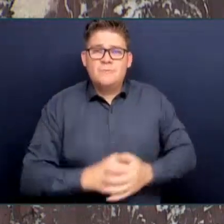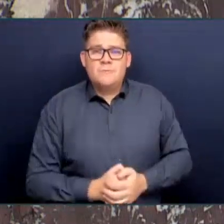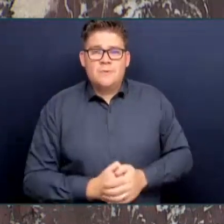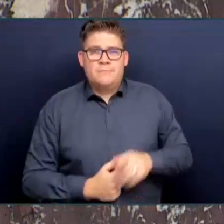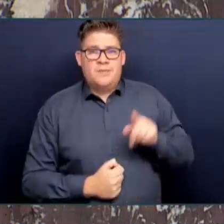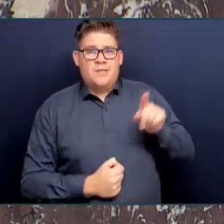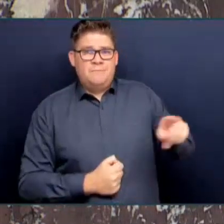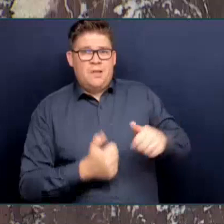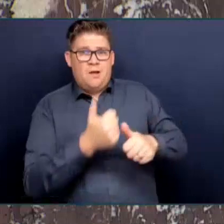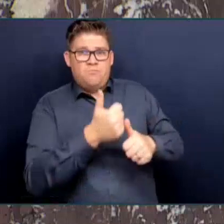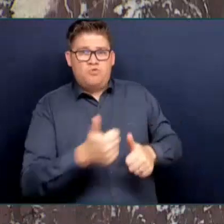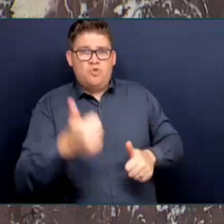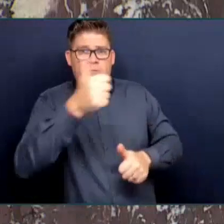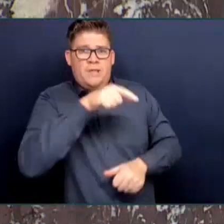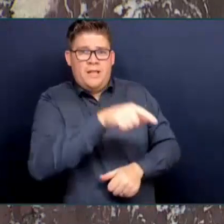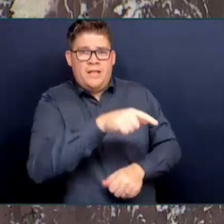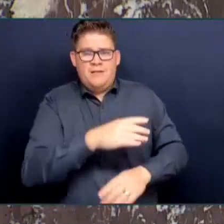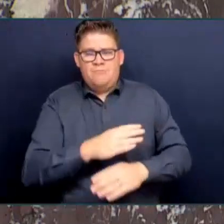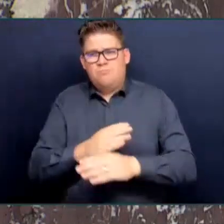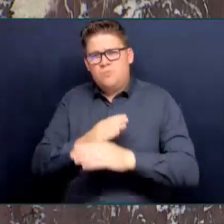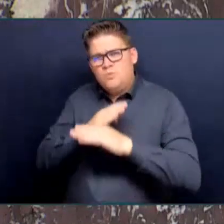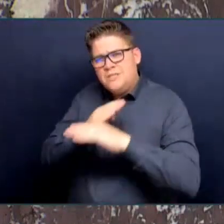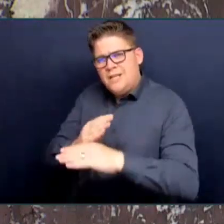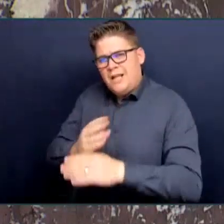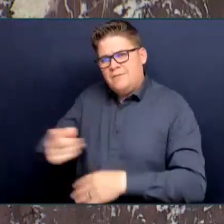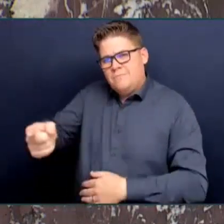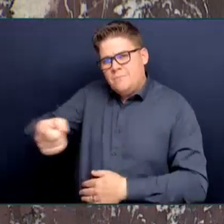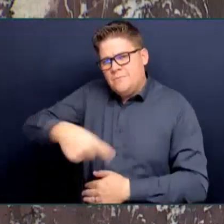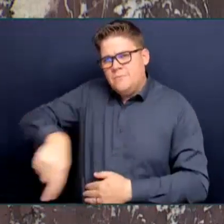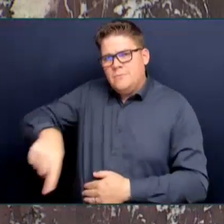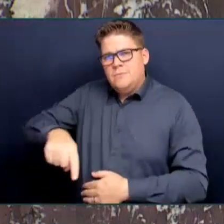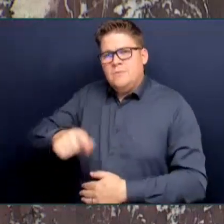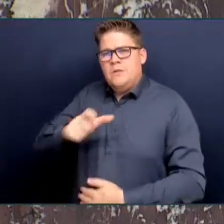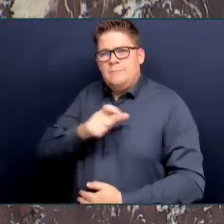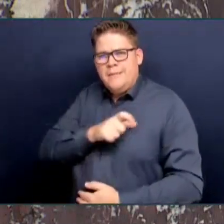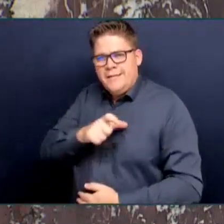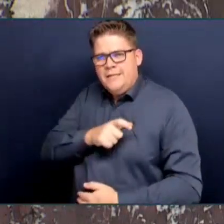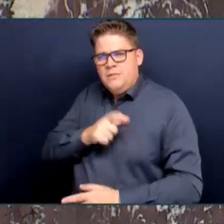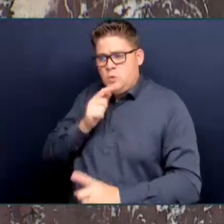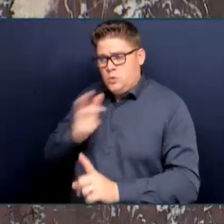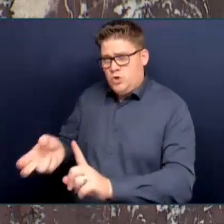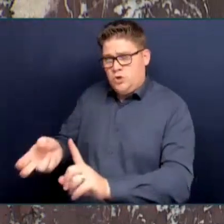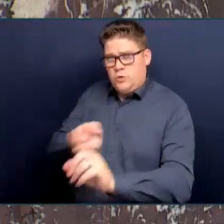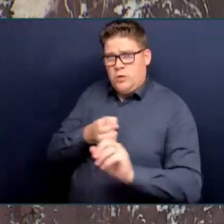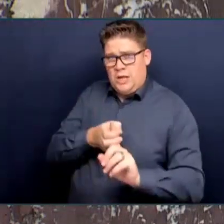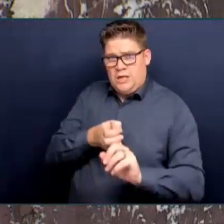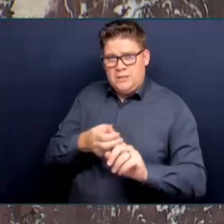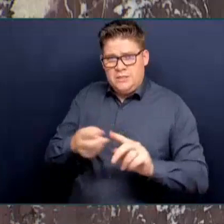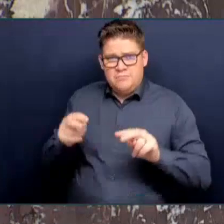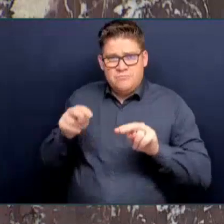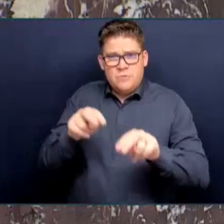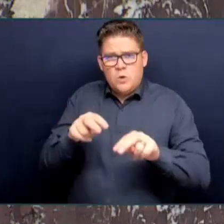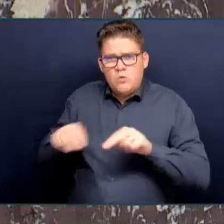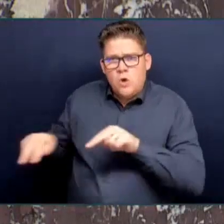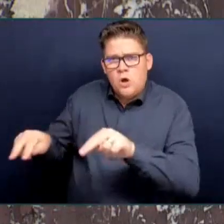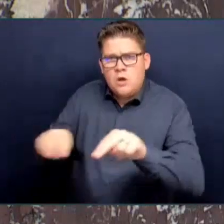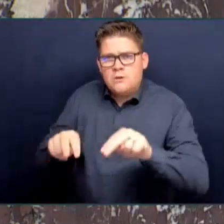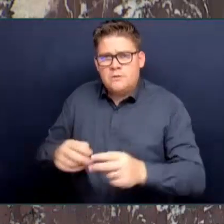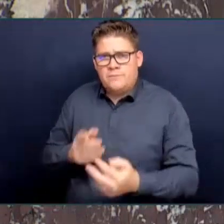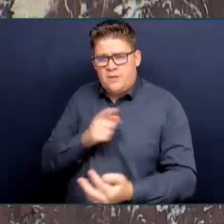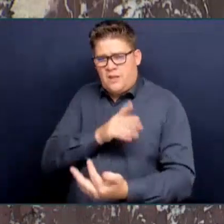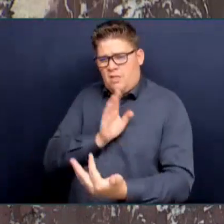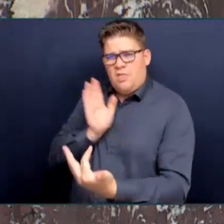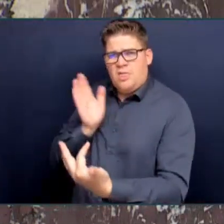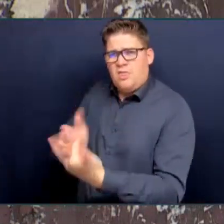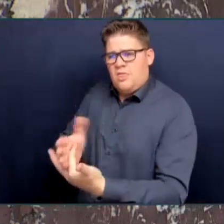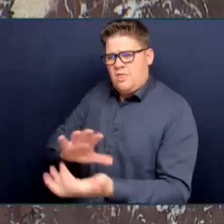effective enforcement. He drove a wedge between effective policing and those who were active in crime," end quote. Giving